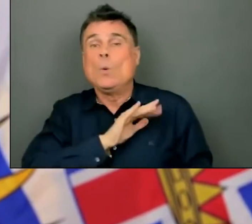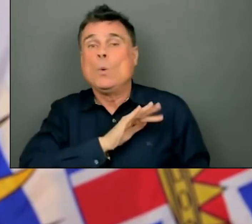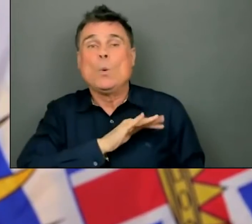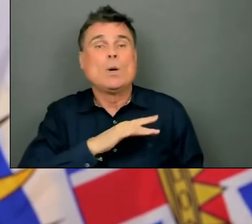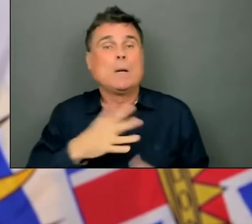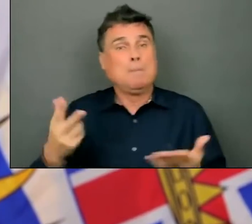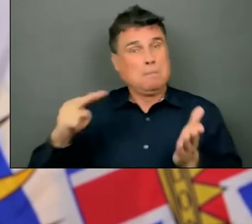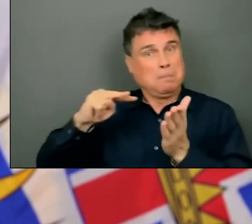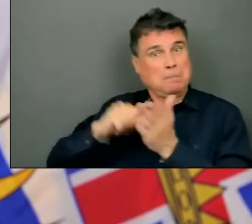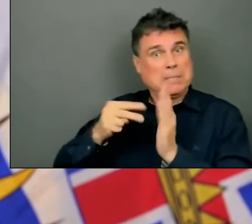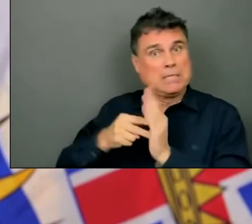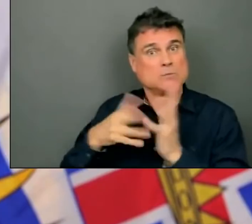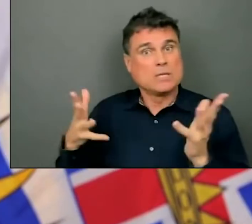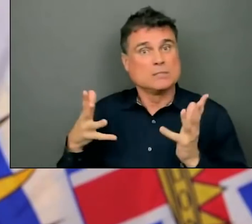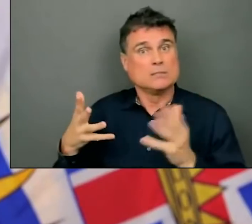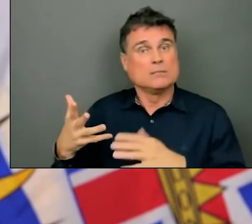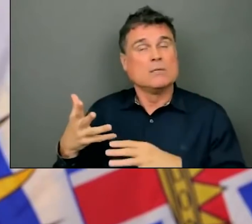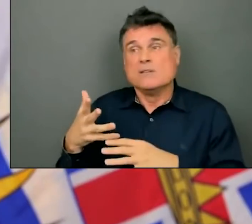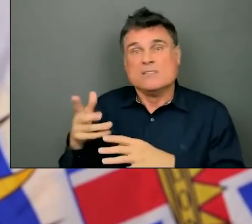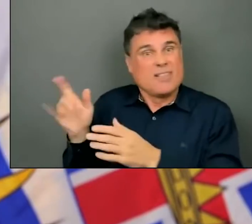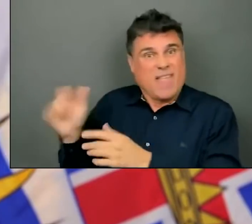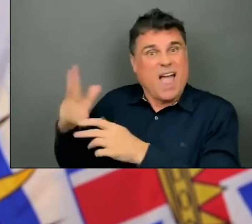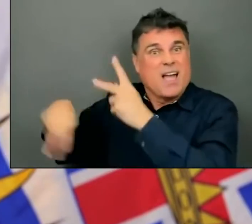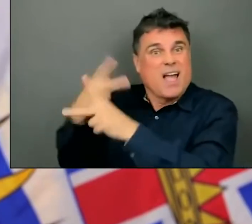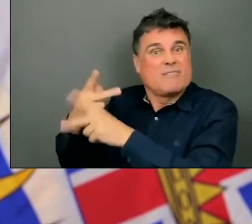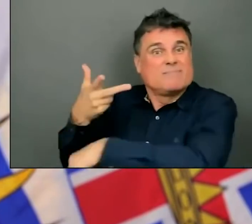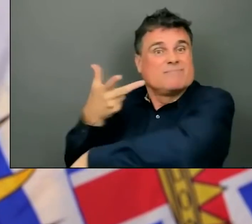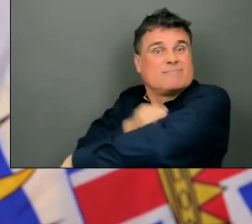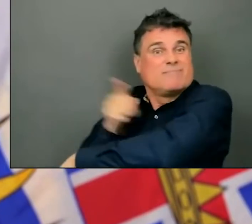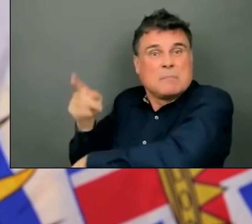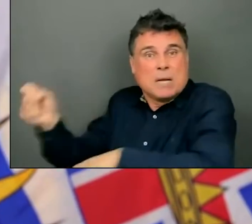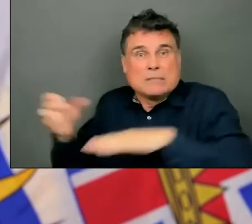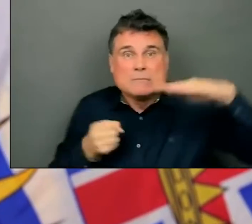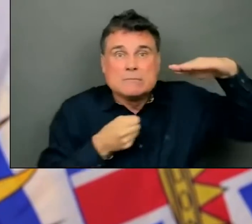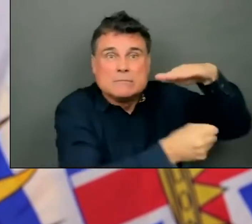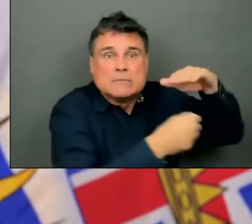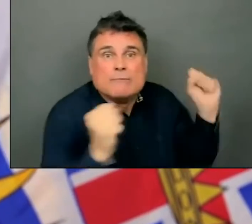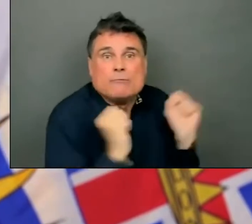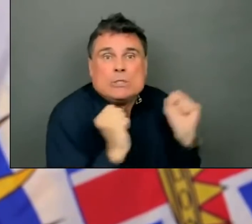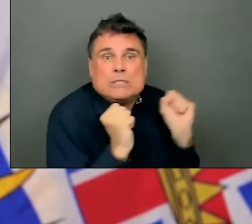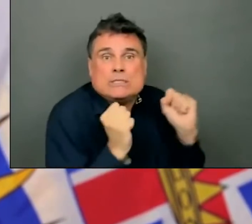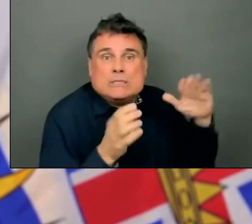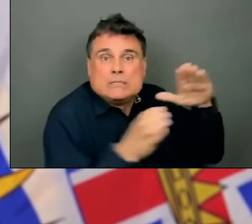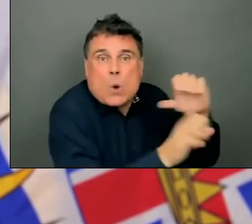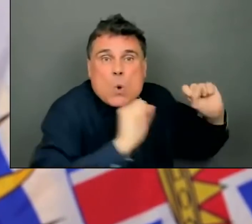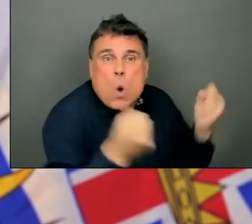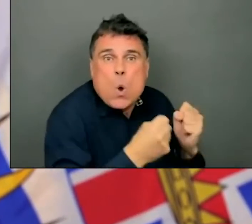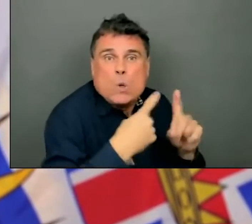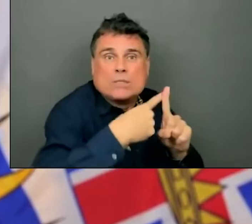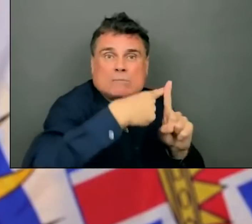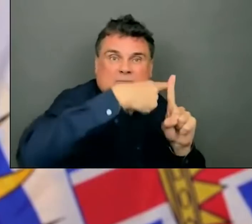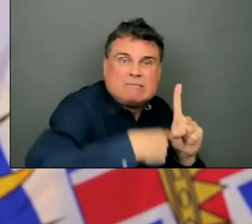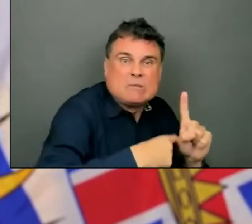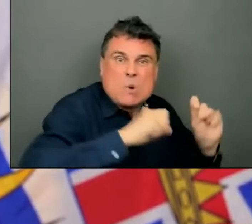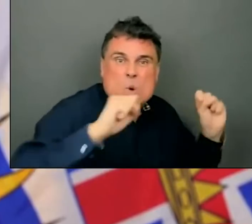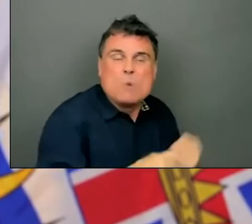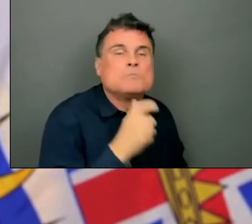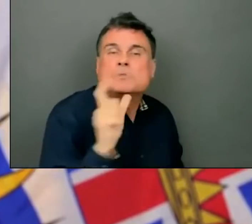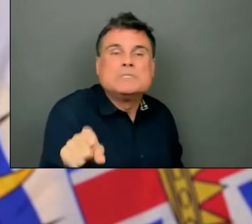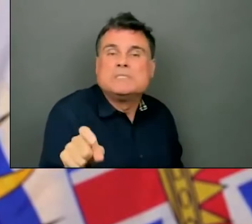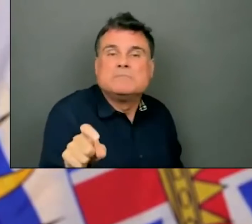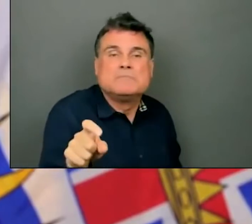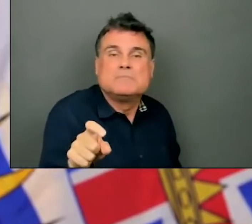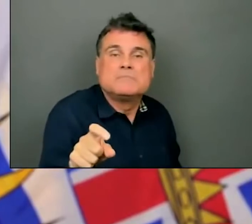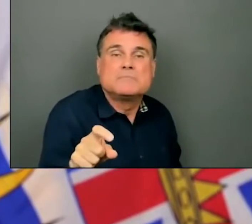of needing to have ultra-low temperature freezers, etc. We will, like the one-dose Johnson & Johnson, the viral